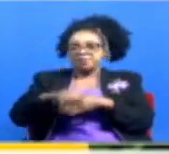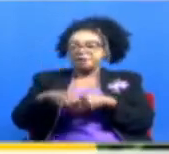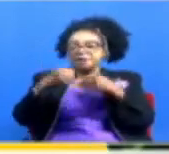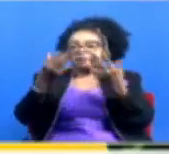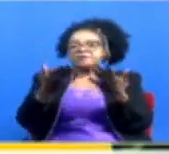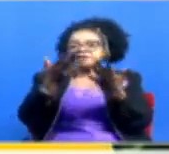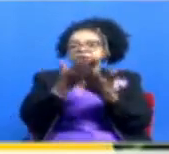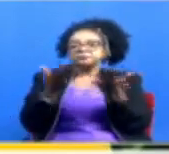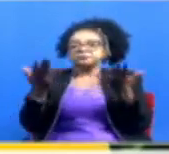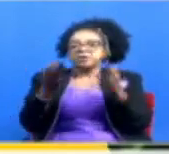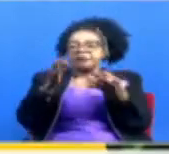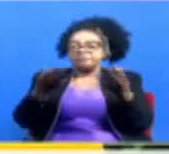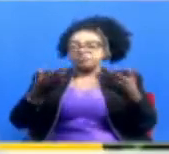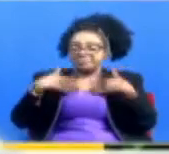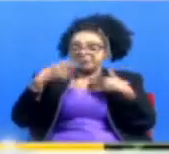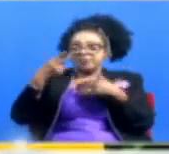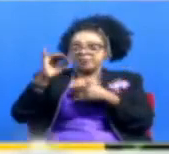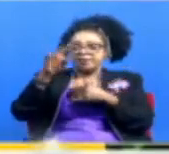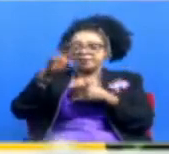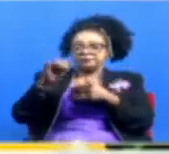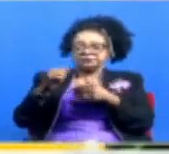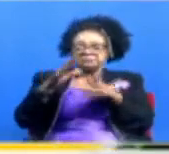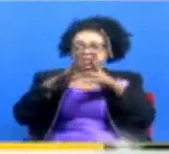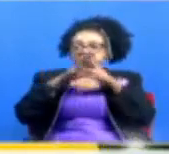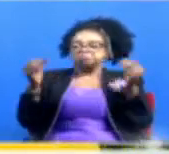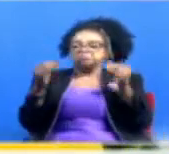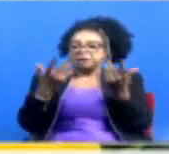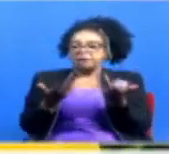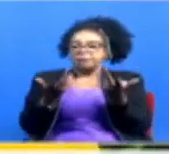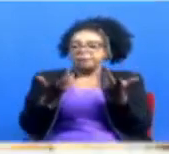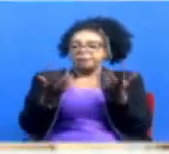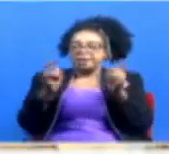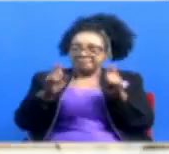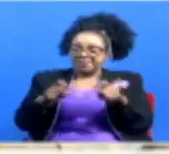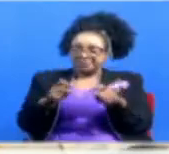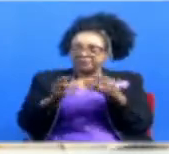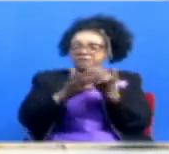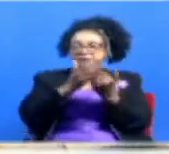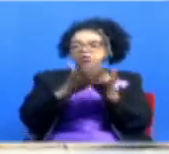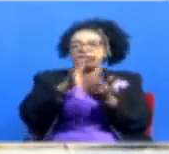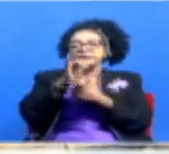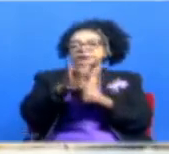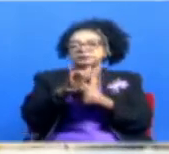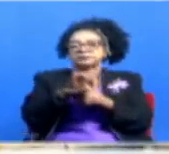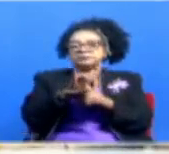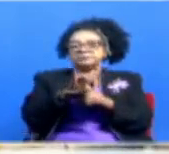form of machines. So if you give me beehives, I won't run away, because I must take care of the beehives. Wow.